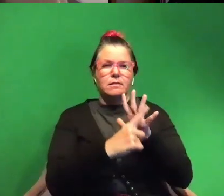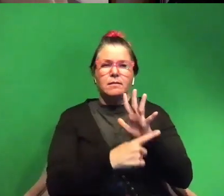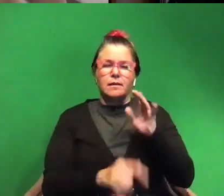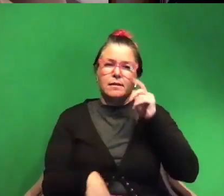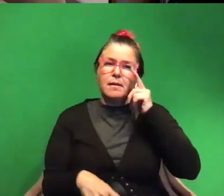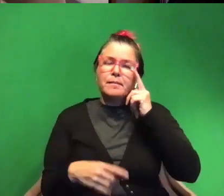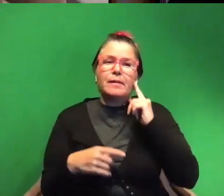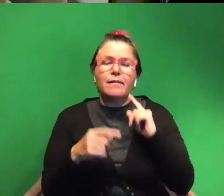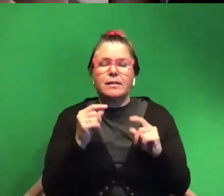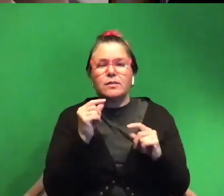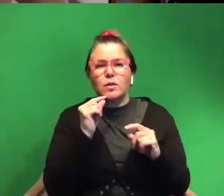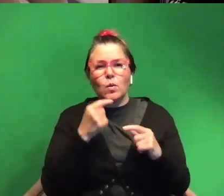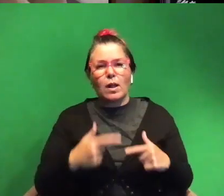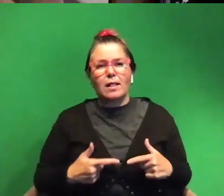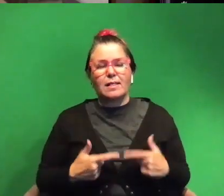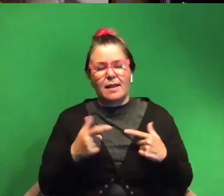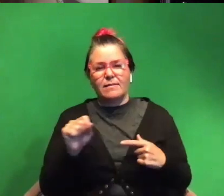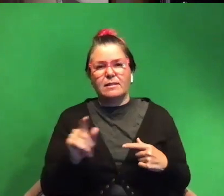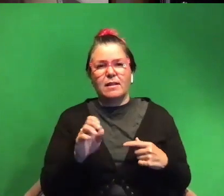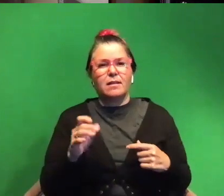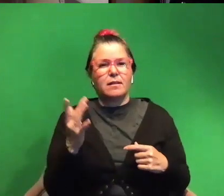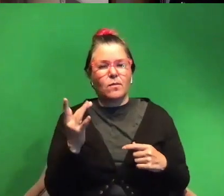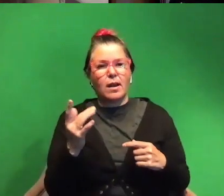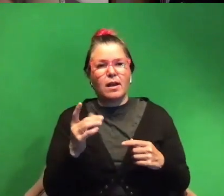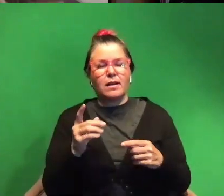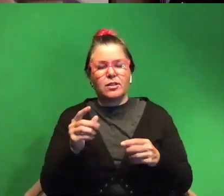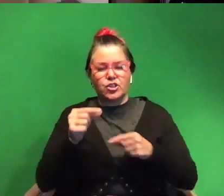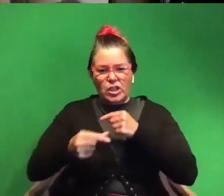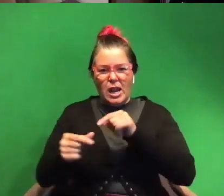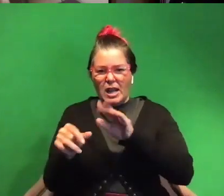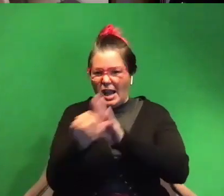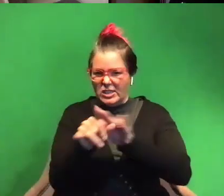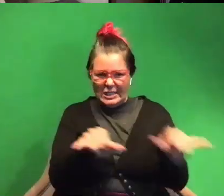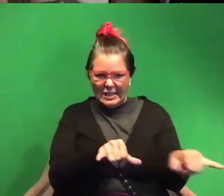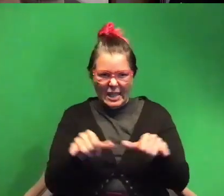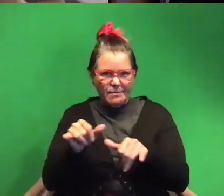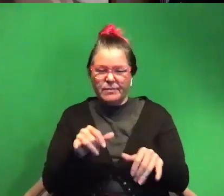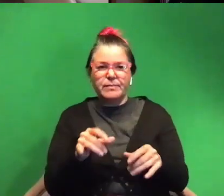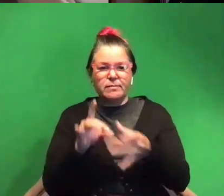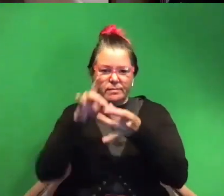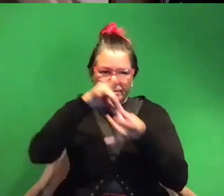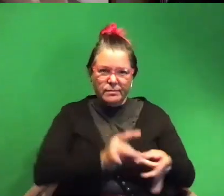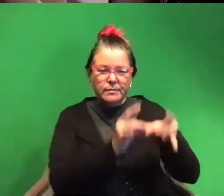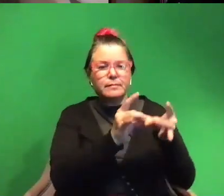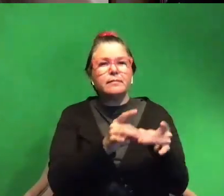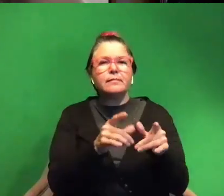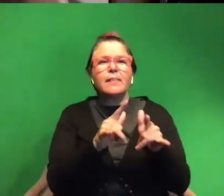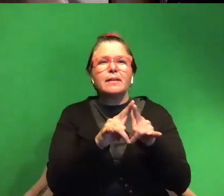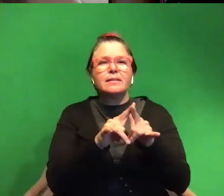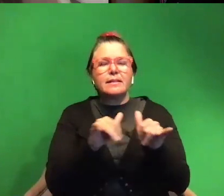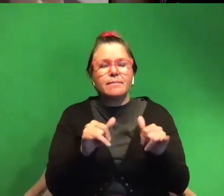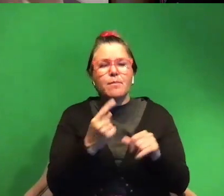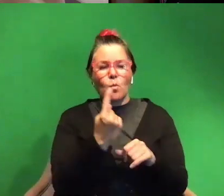really interesting lifestyle because they are all genetically identical to each other. They're all interconnected, but they are also sort of